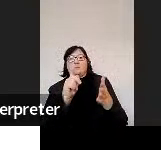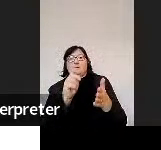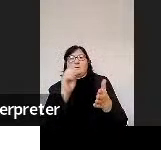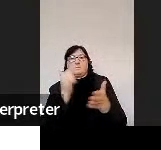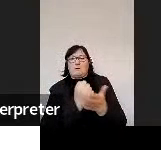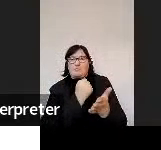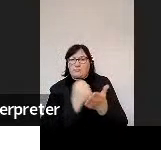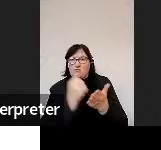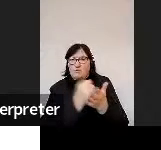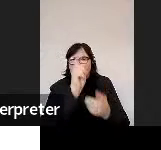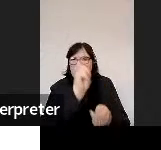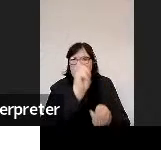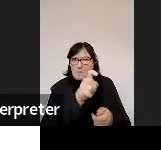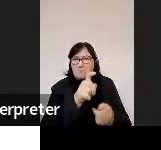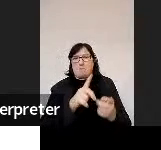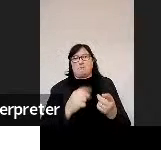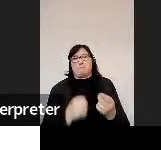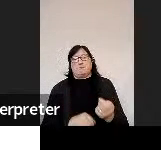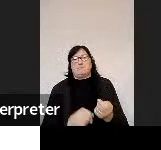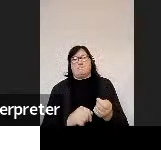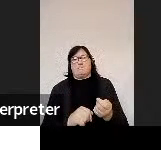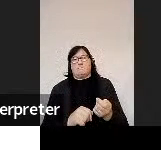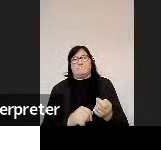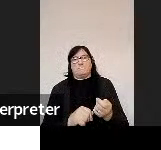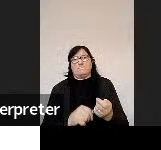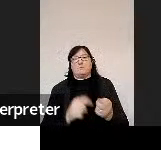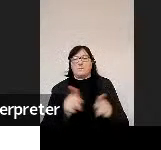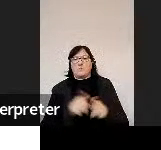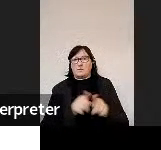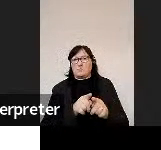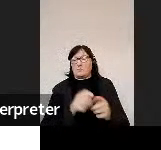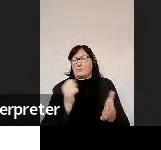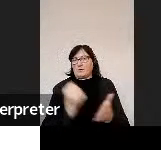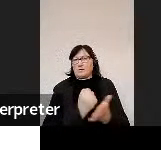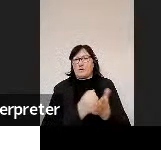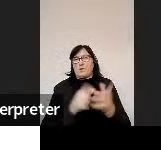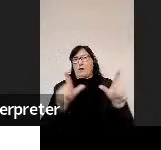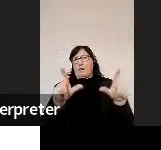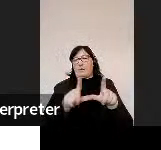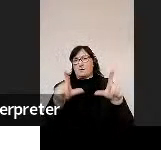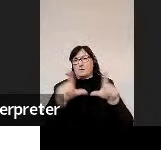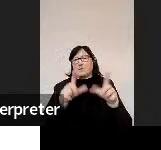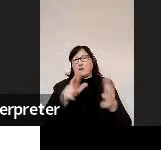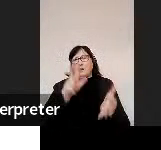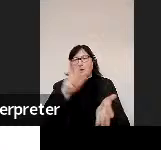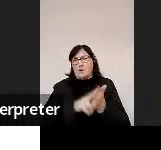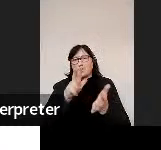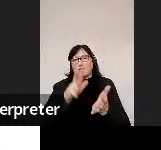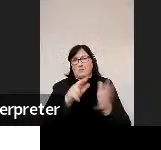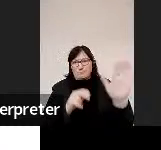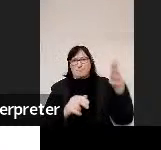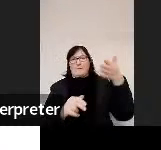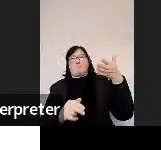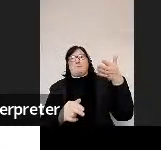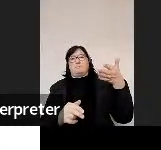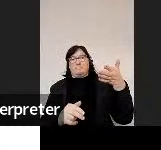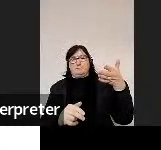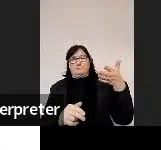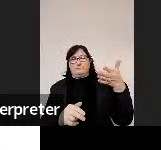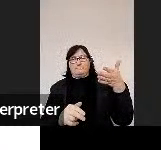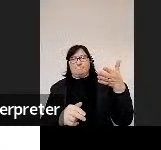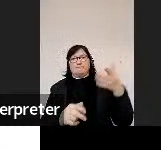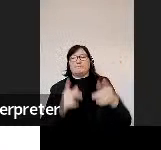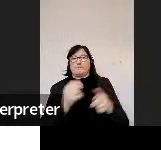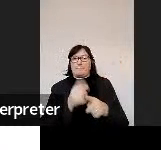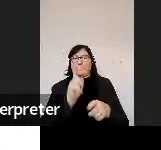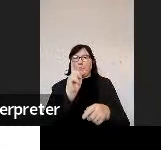the option for registration, licensing, and accreditation will become visible. So clicking on registration, licensing,